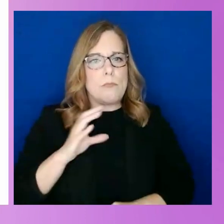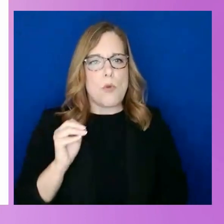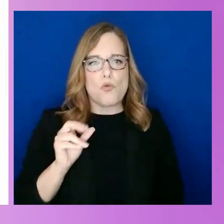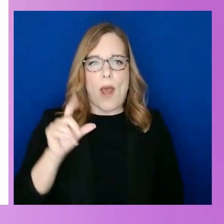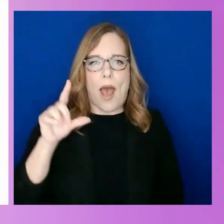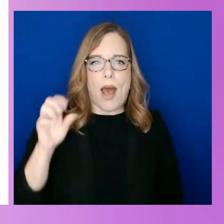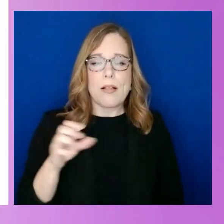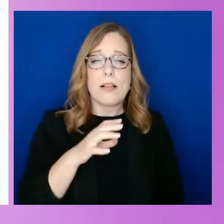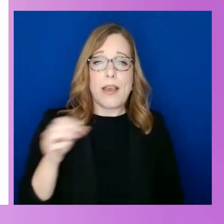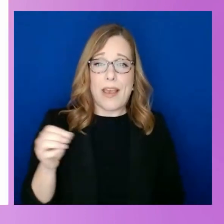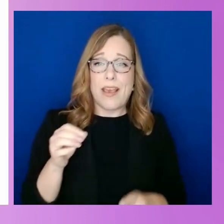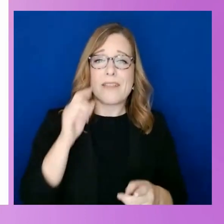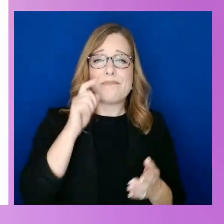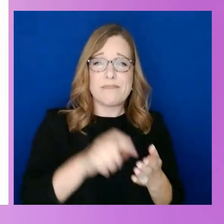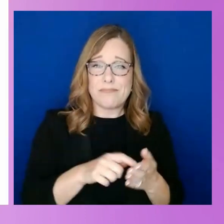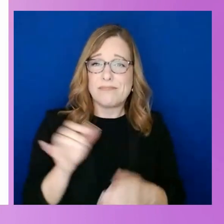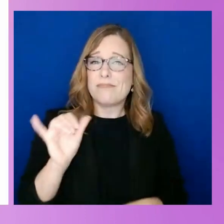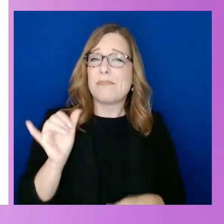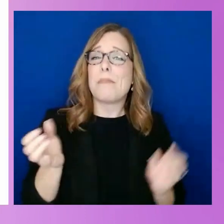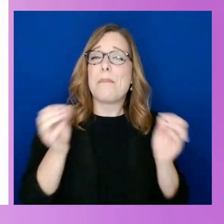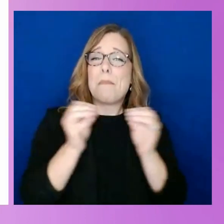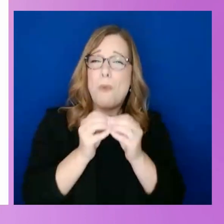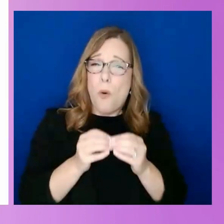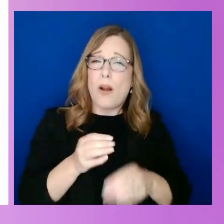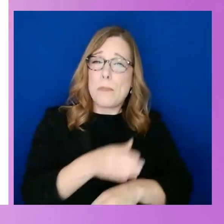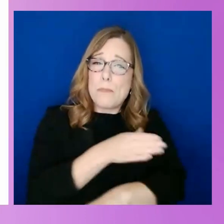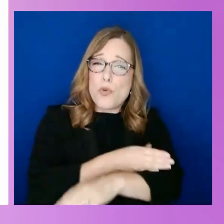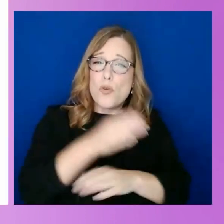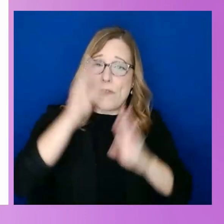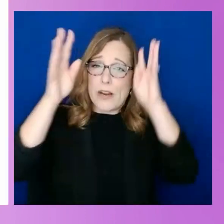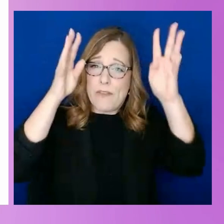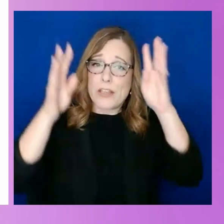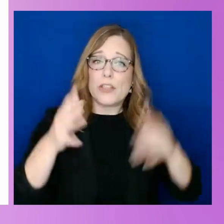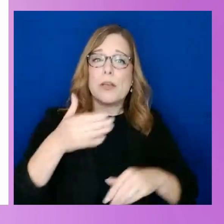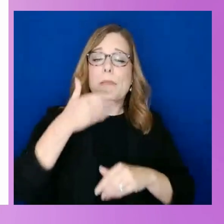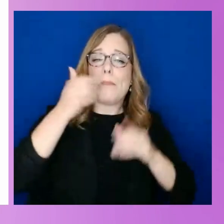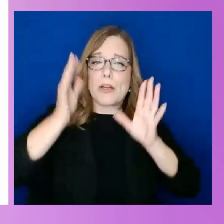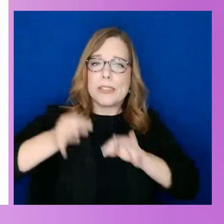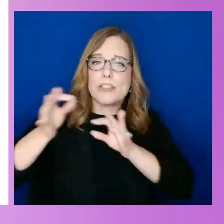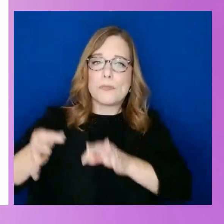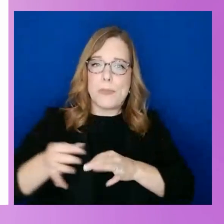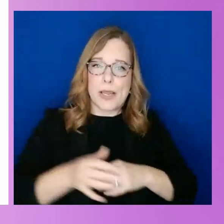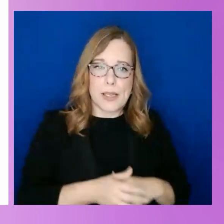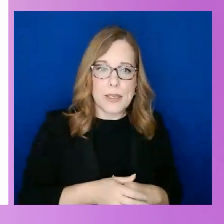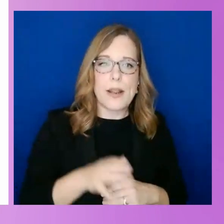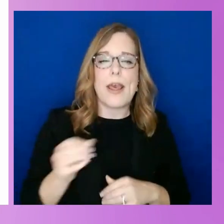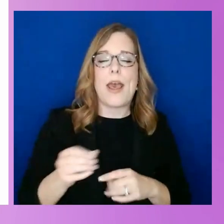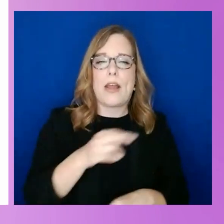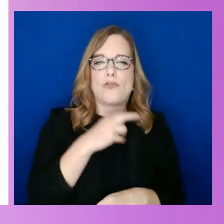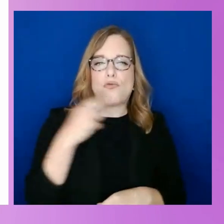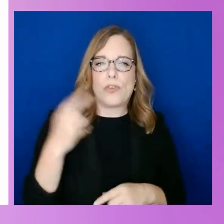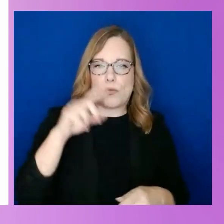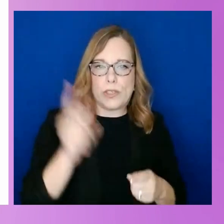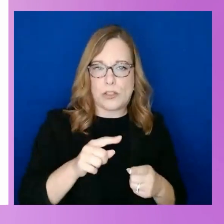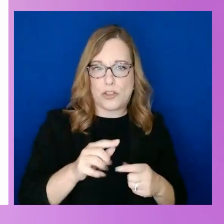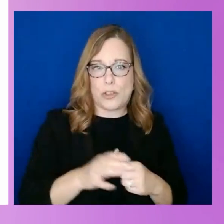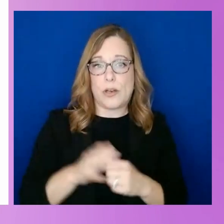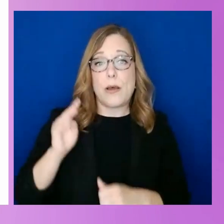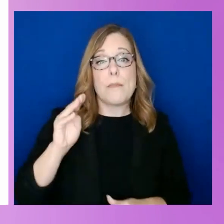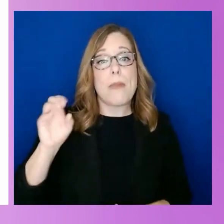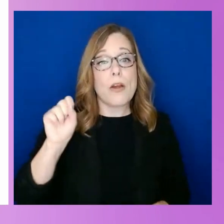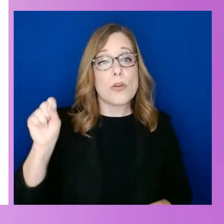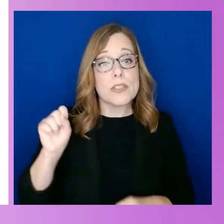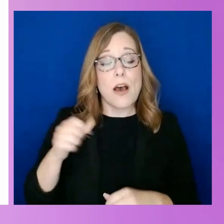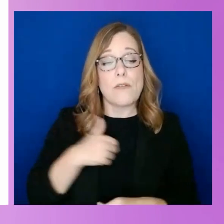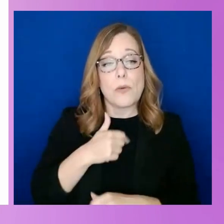At Microsoft, we build accessibility into the core of every product, and Microsoft 365